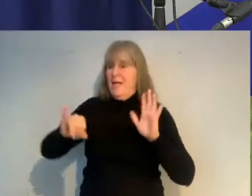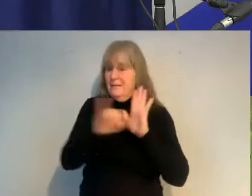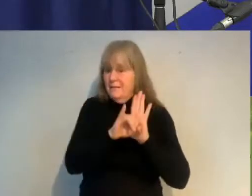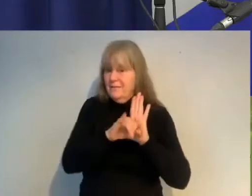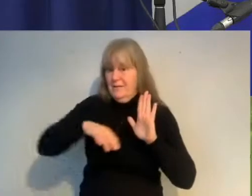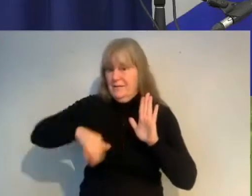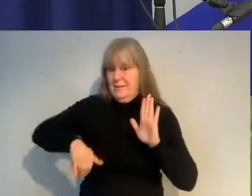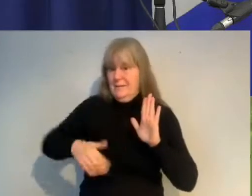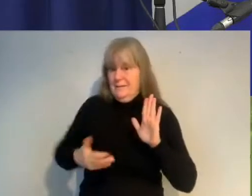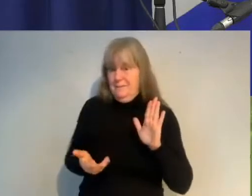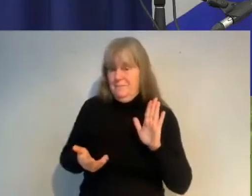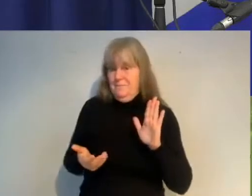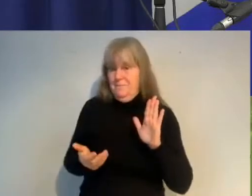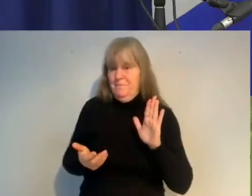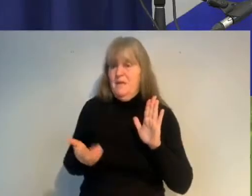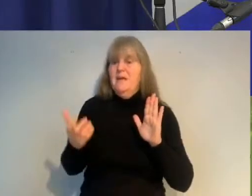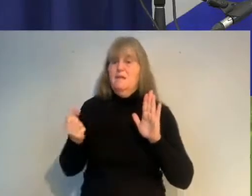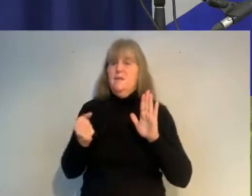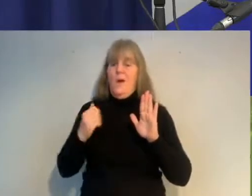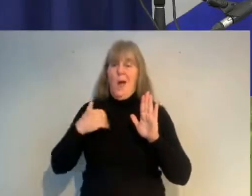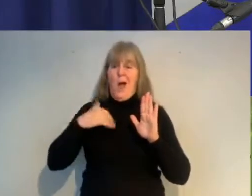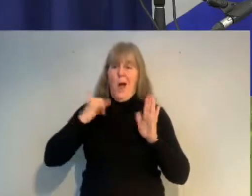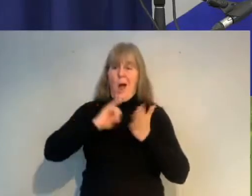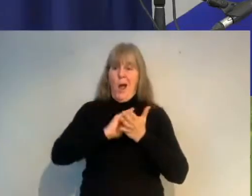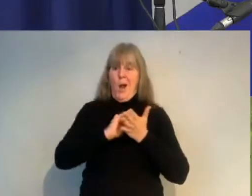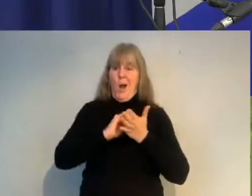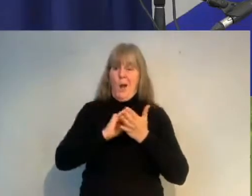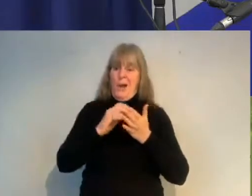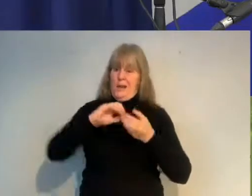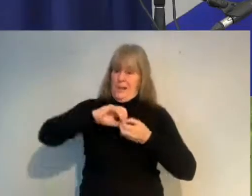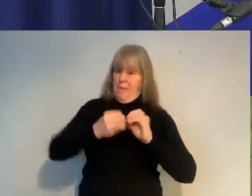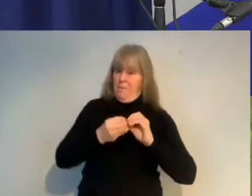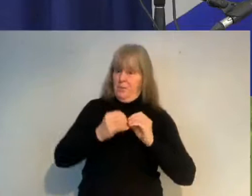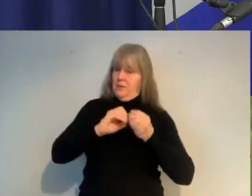counts reflect a portion of the true number of cases in Yukon.